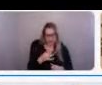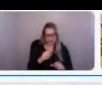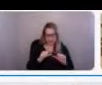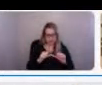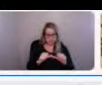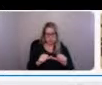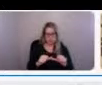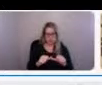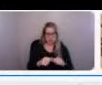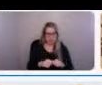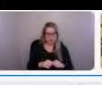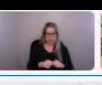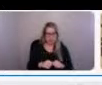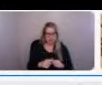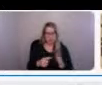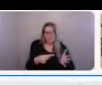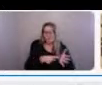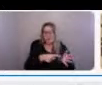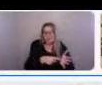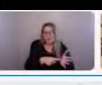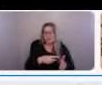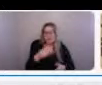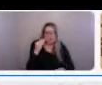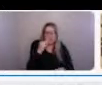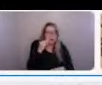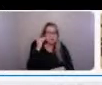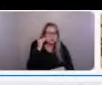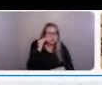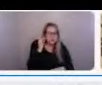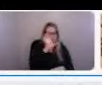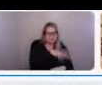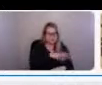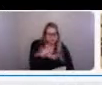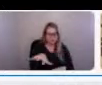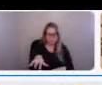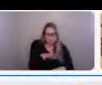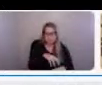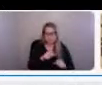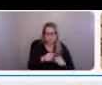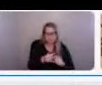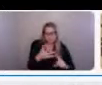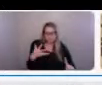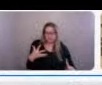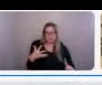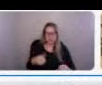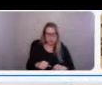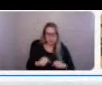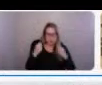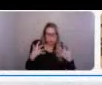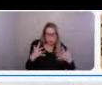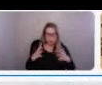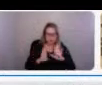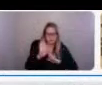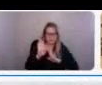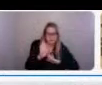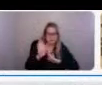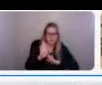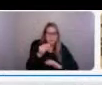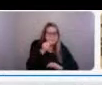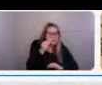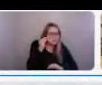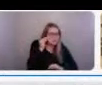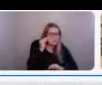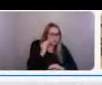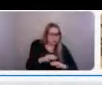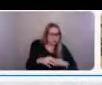affordable uh housing in our area as we're expanding there uh lots of development housing